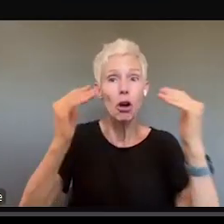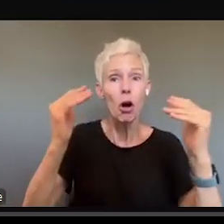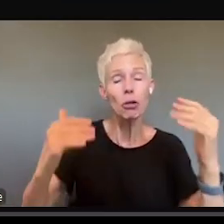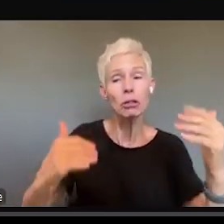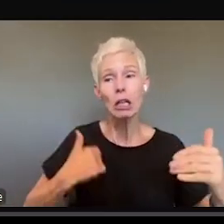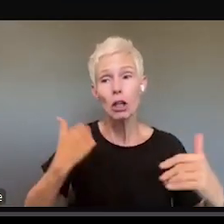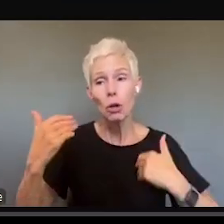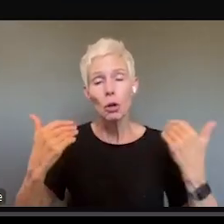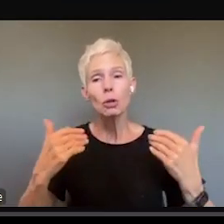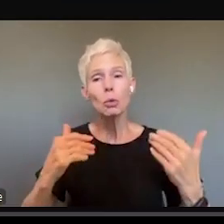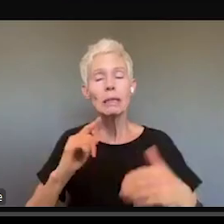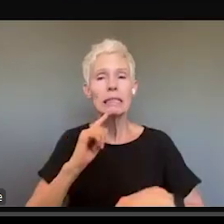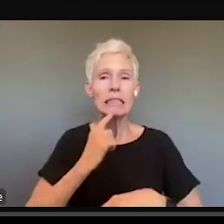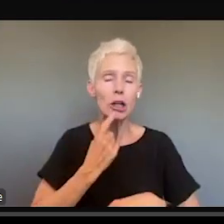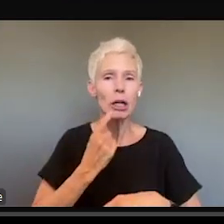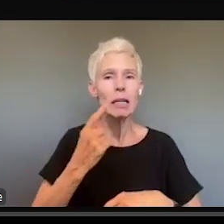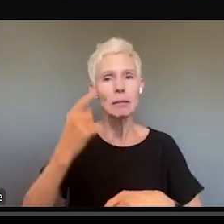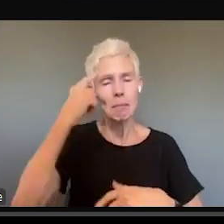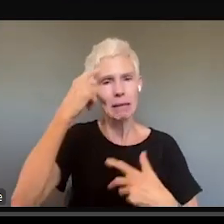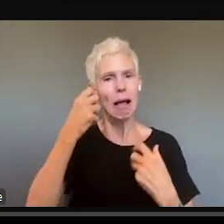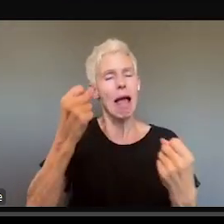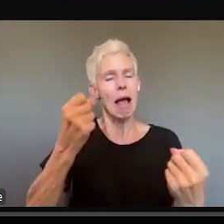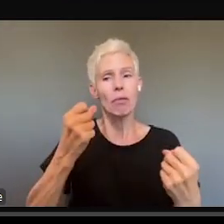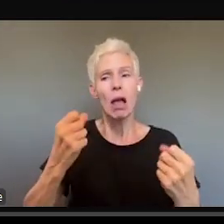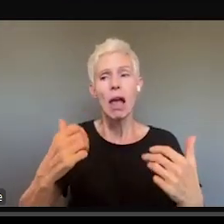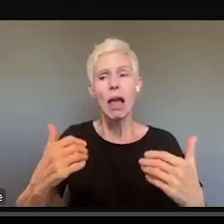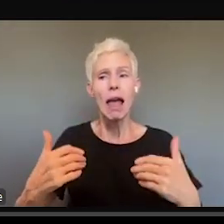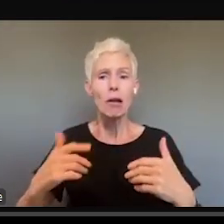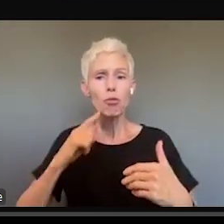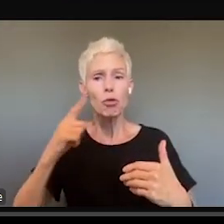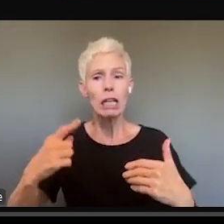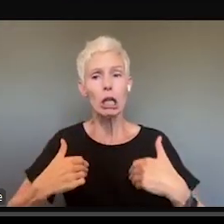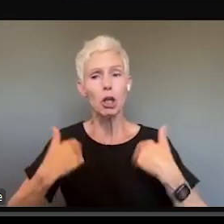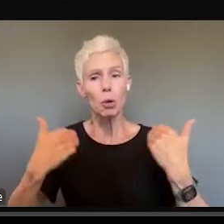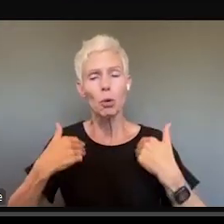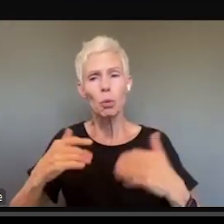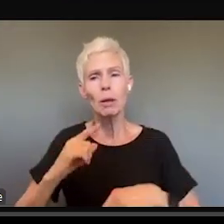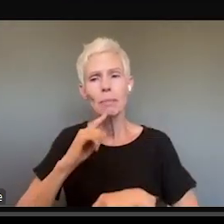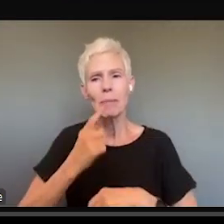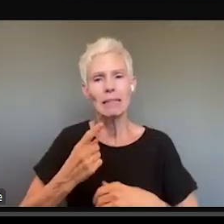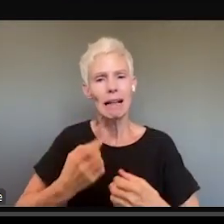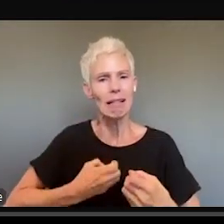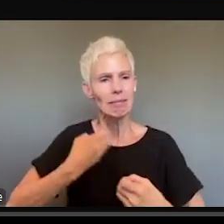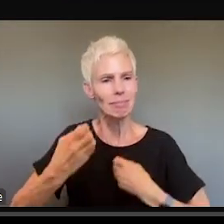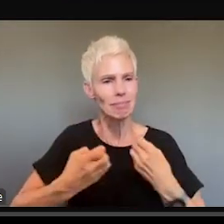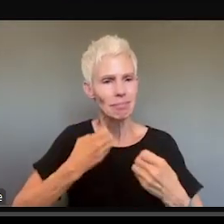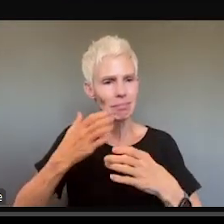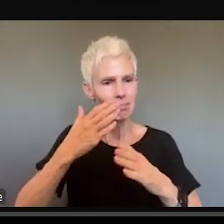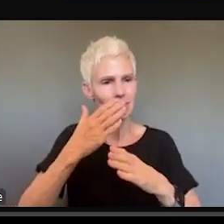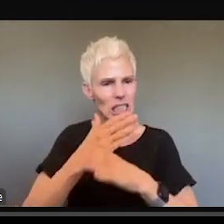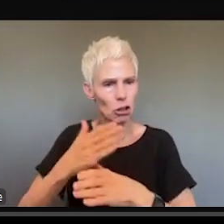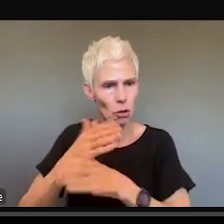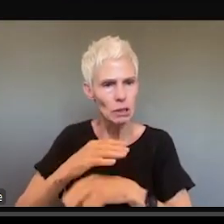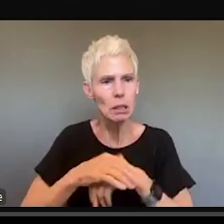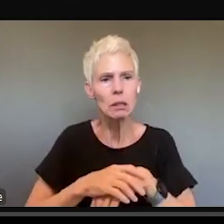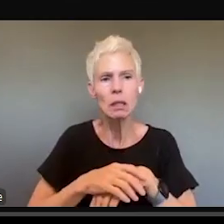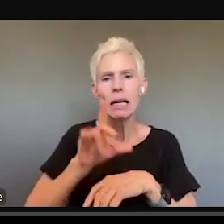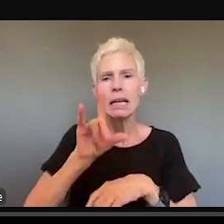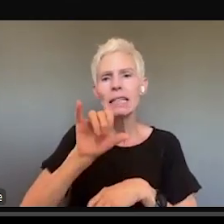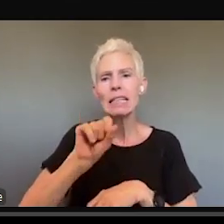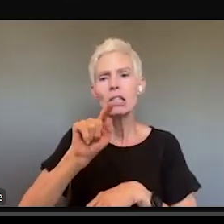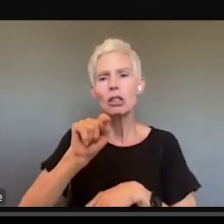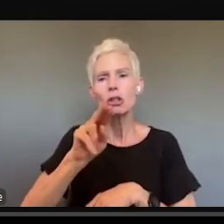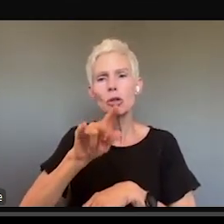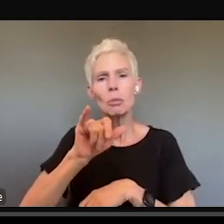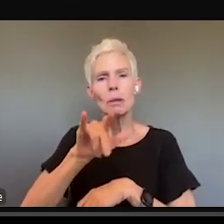serious emotional disturbances. And then a section on youth, which looks at what are serious emotional disturbances, how are they